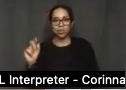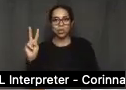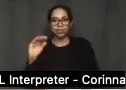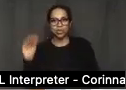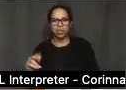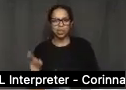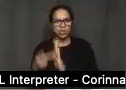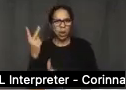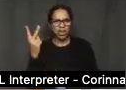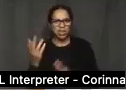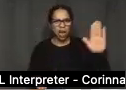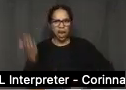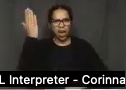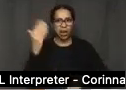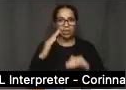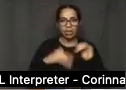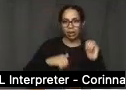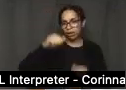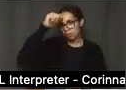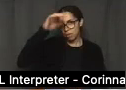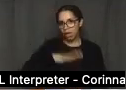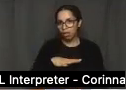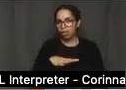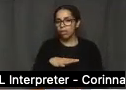Coloradans who identify as male.